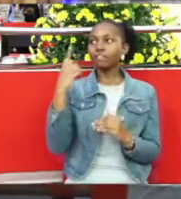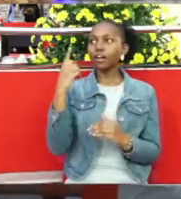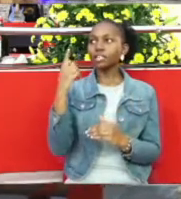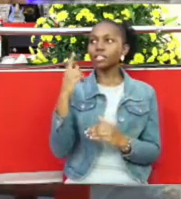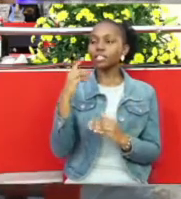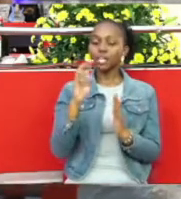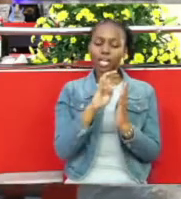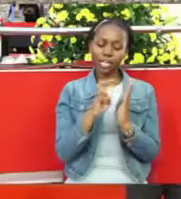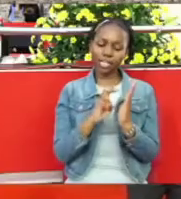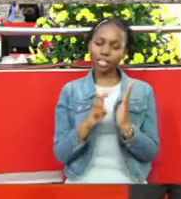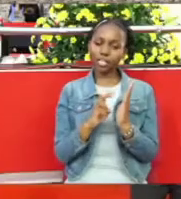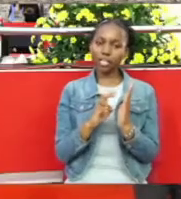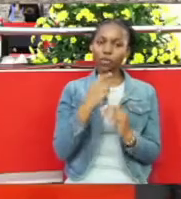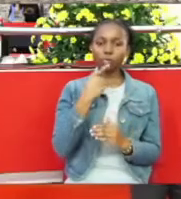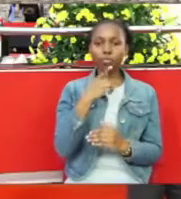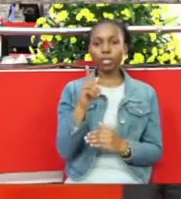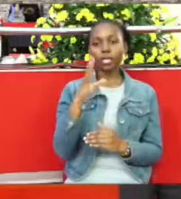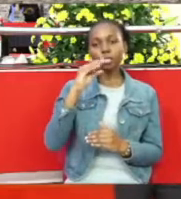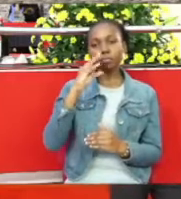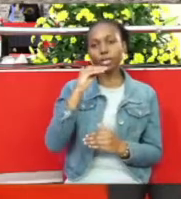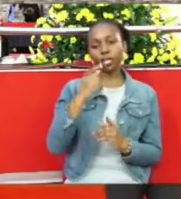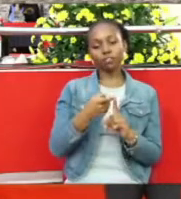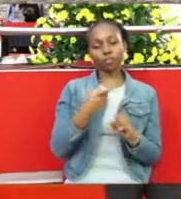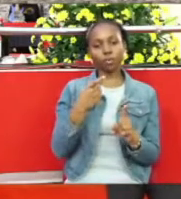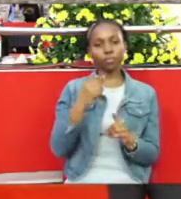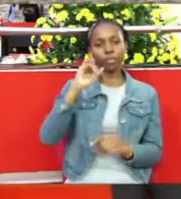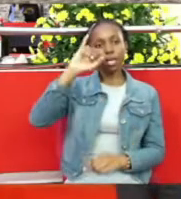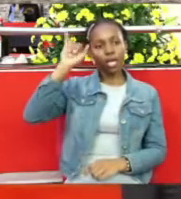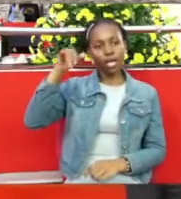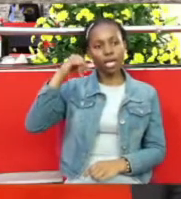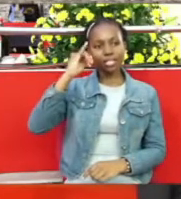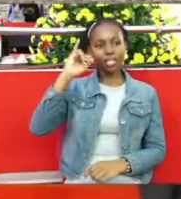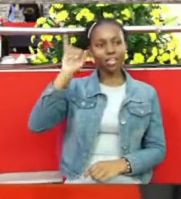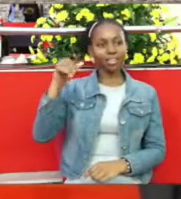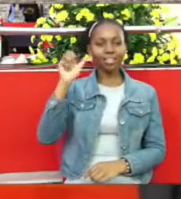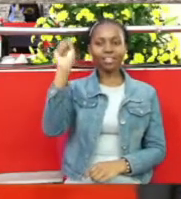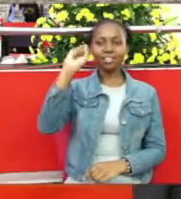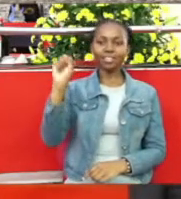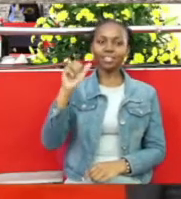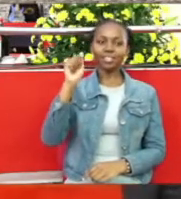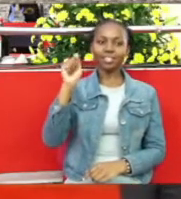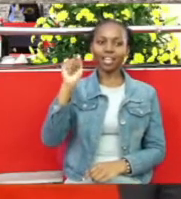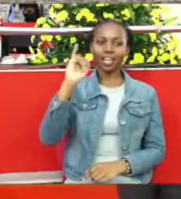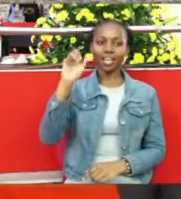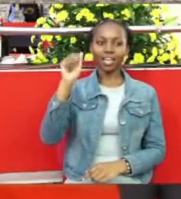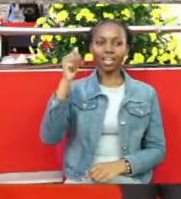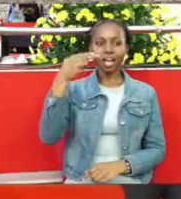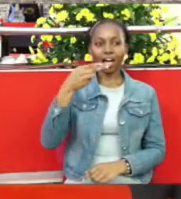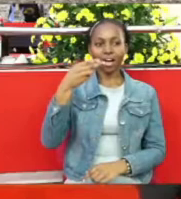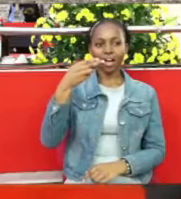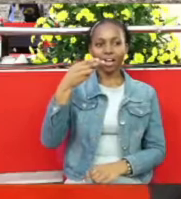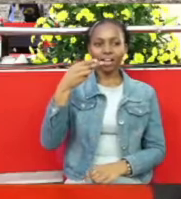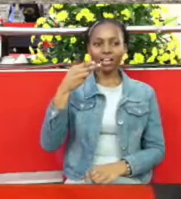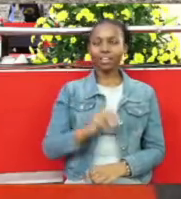he was speaking from the book of Isaiah, chapter number 66, verse 1 and 2. Wanaongea kutoka